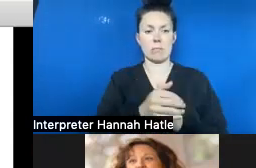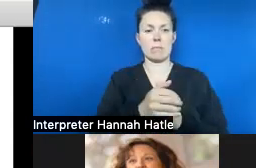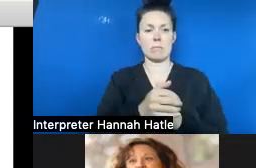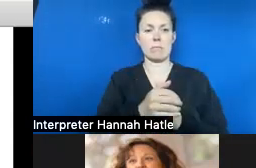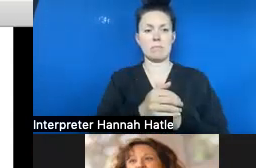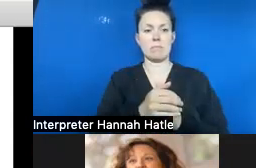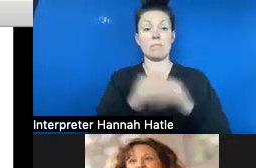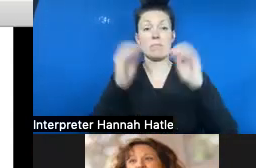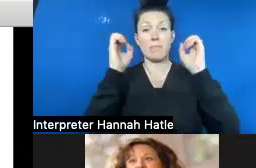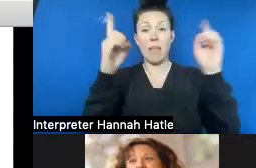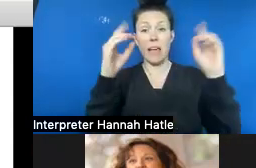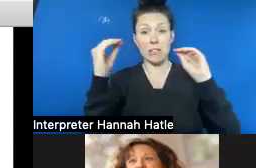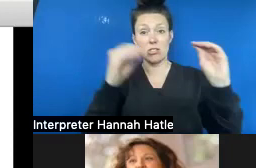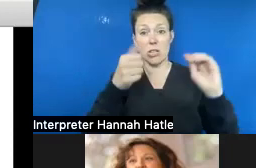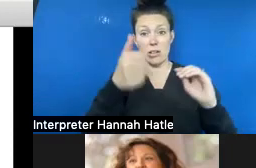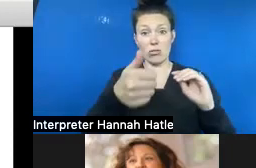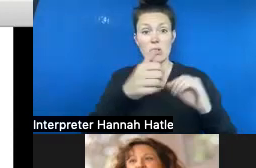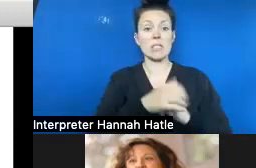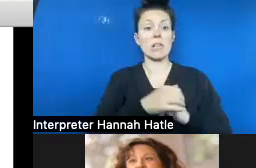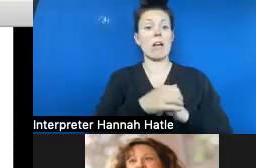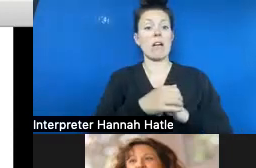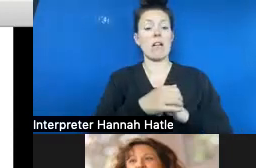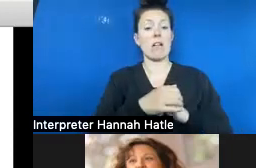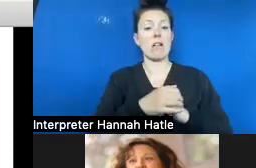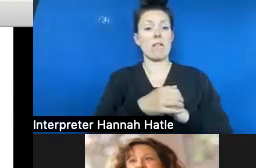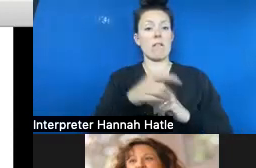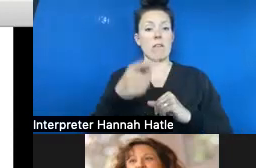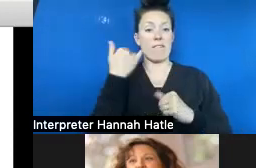ourselves, right? Addressing homophobic or unprofessional treatment.